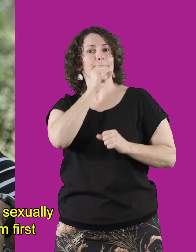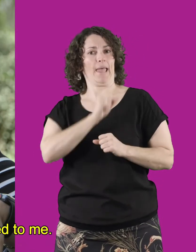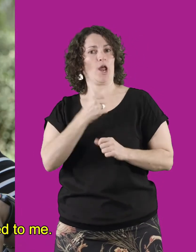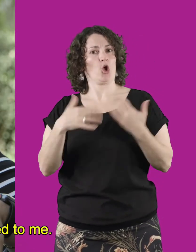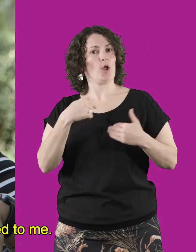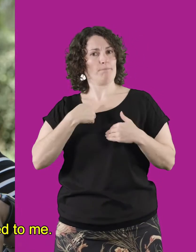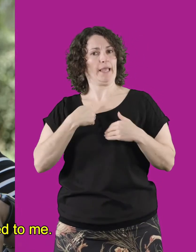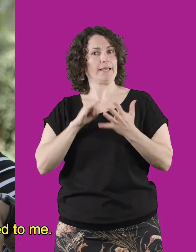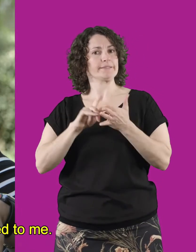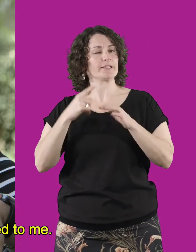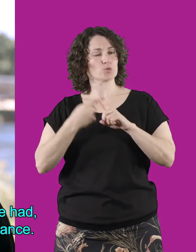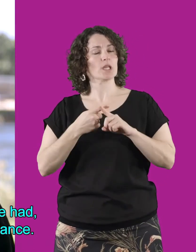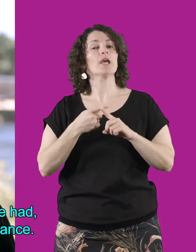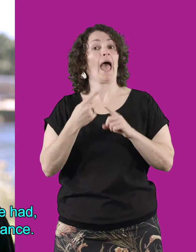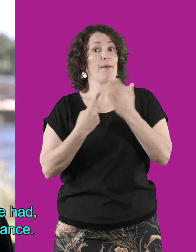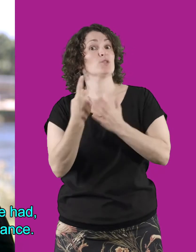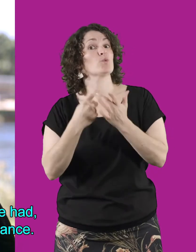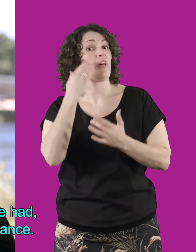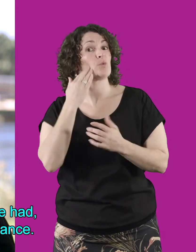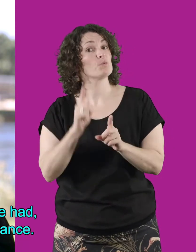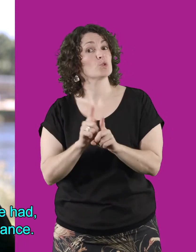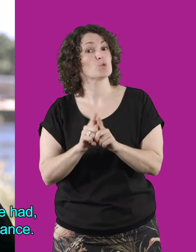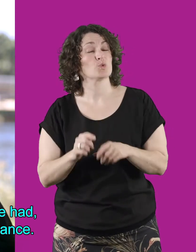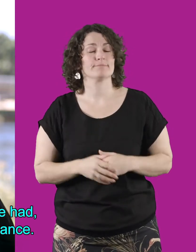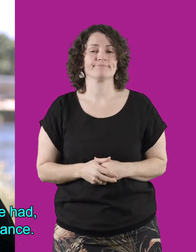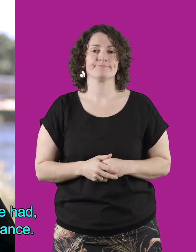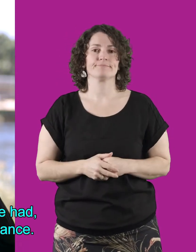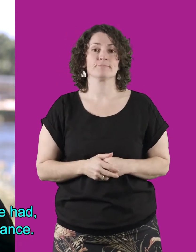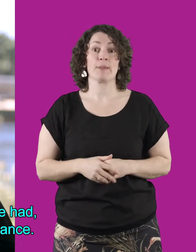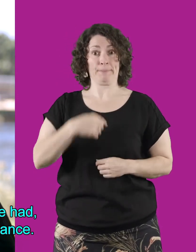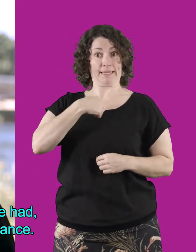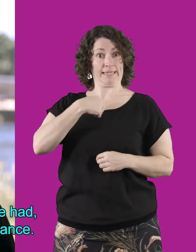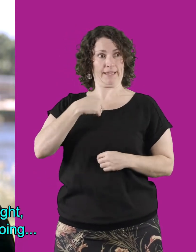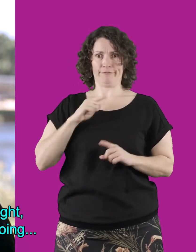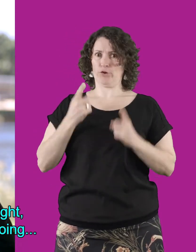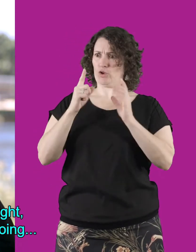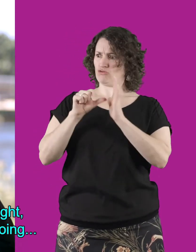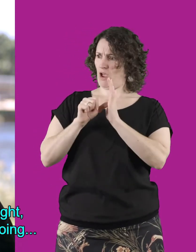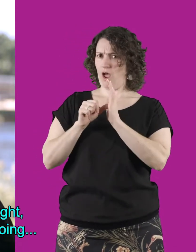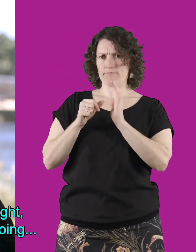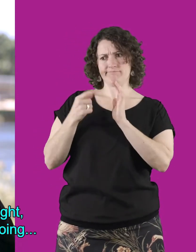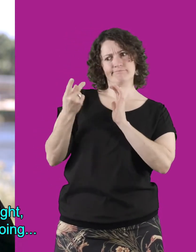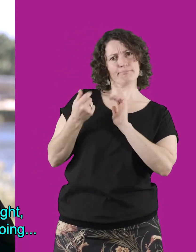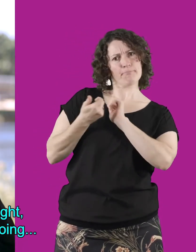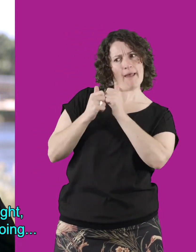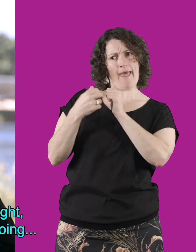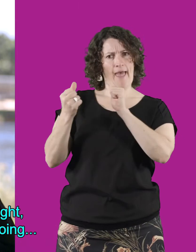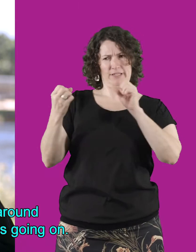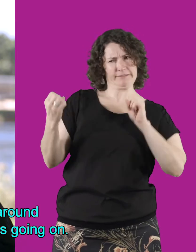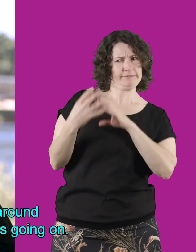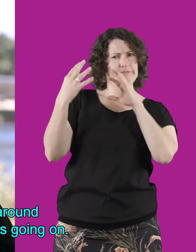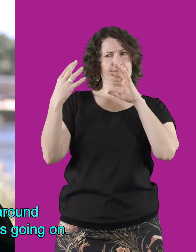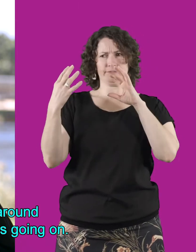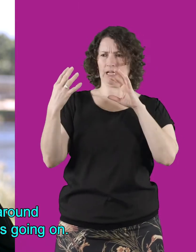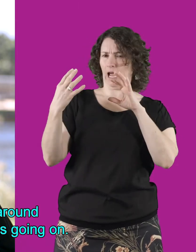first before they listened to me. The first fight we had, I gave him a chance. The second fight, what I started doing,